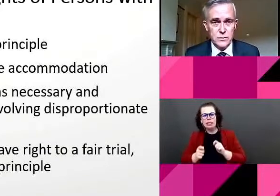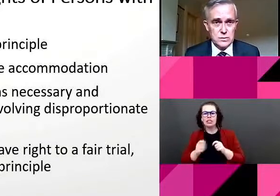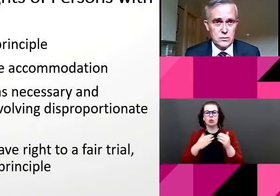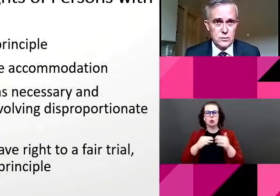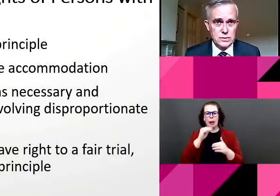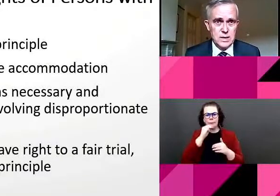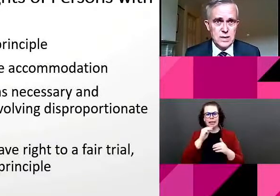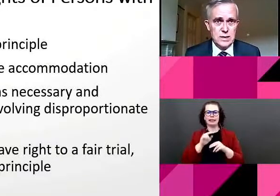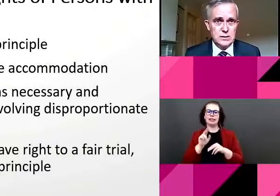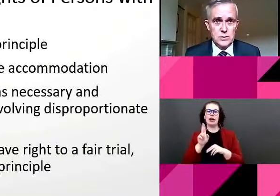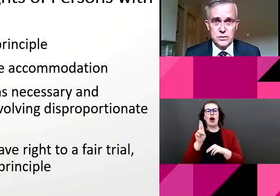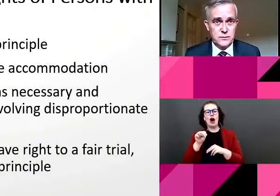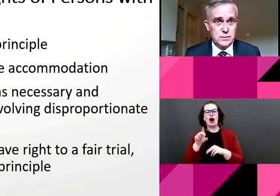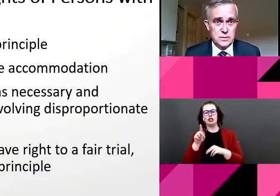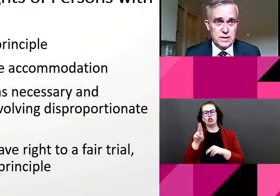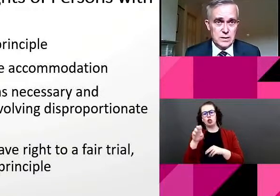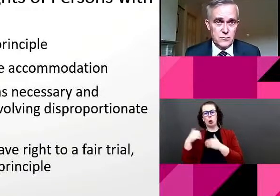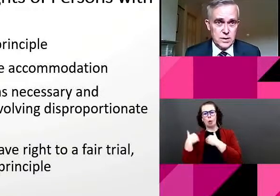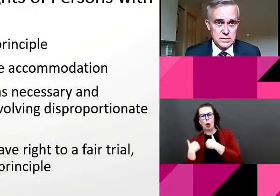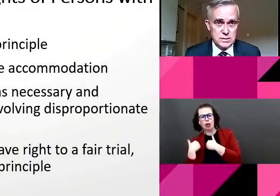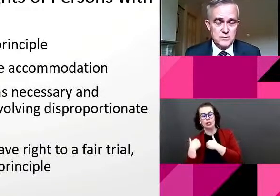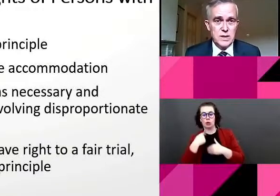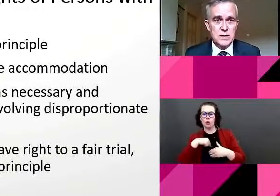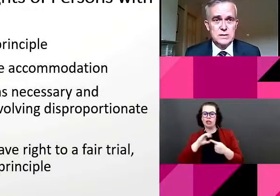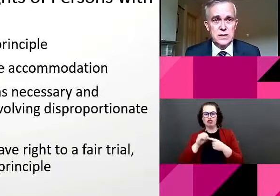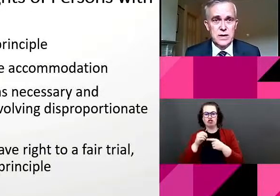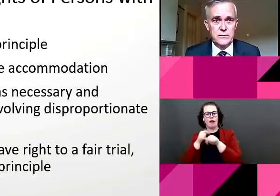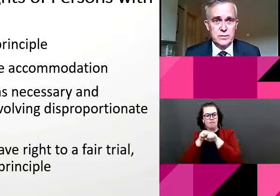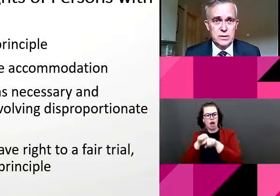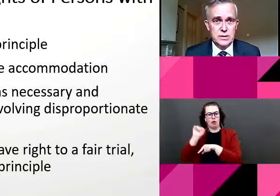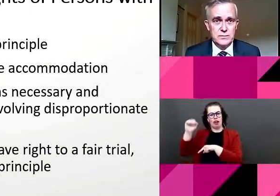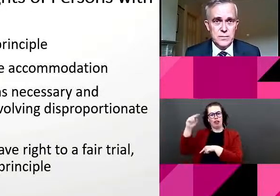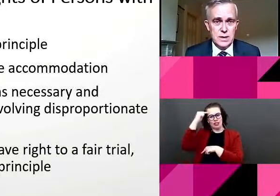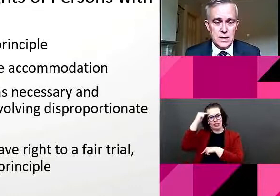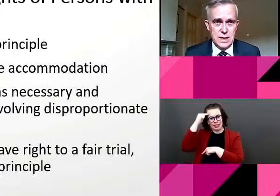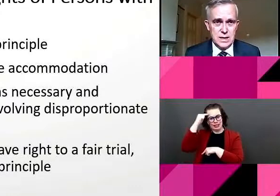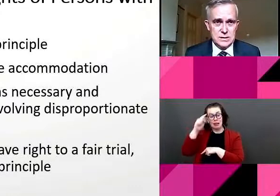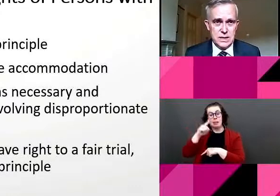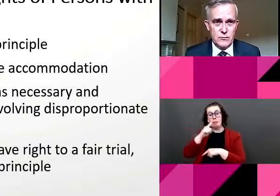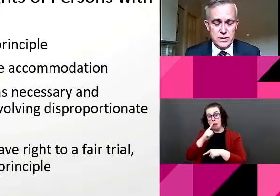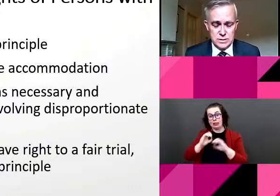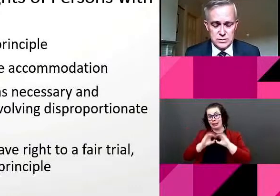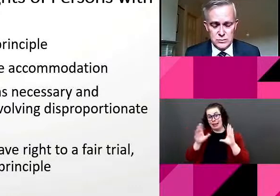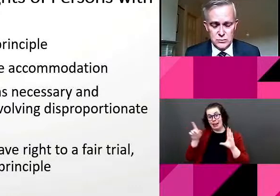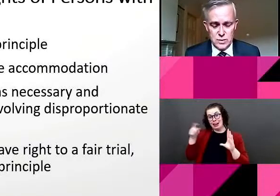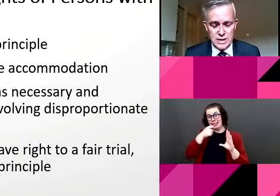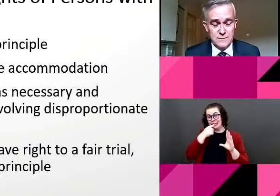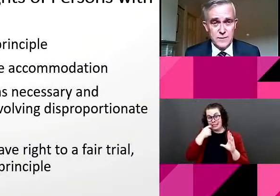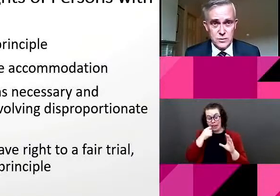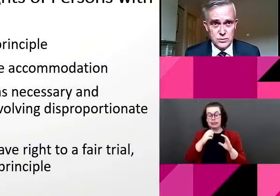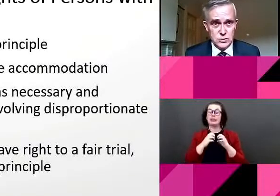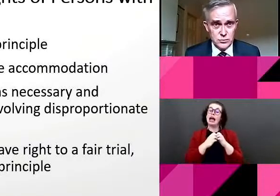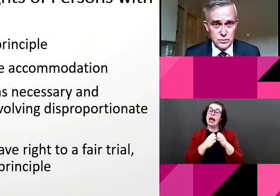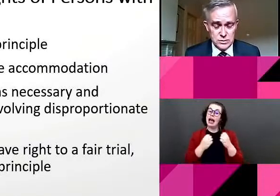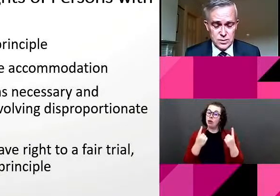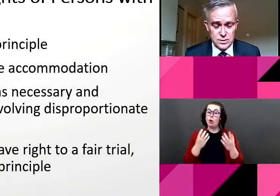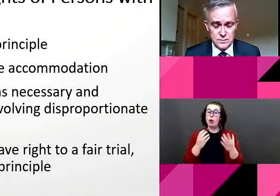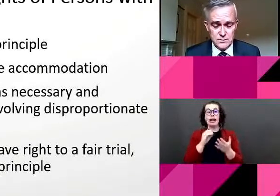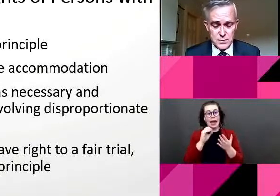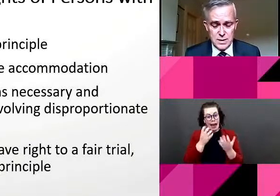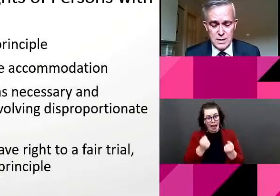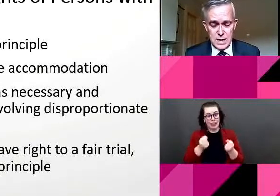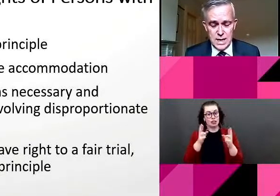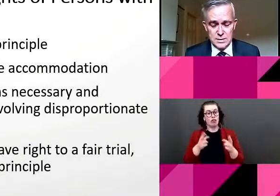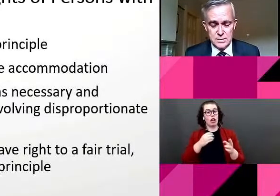And one of those, of course, in terms of fundamental rights, is that everybody, has a right to a fair jury